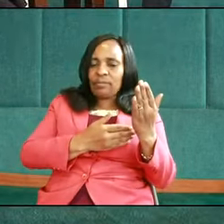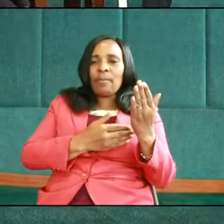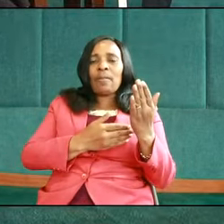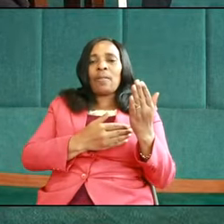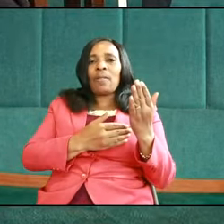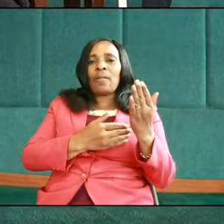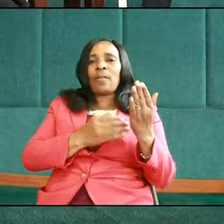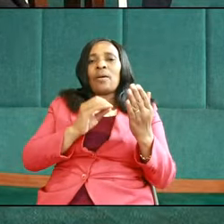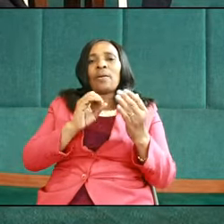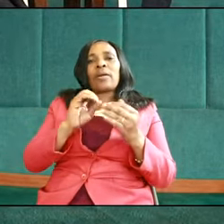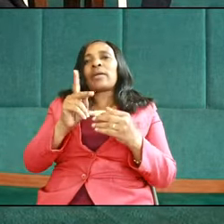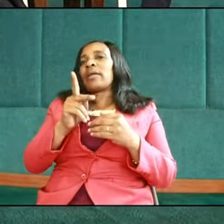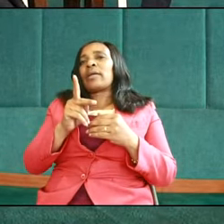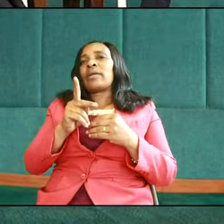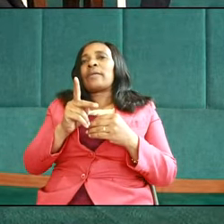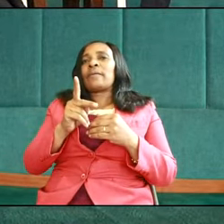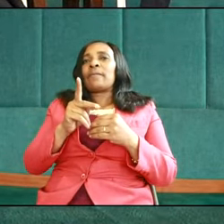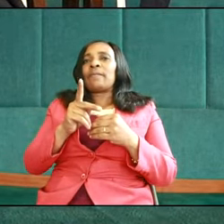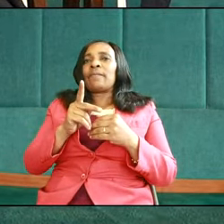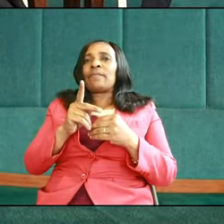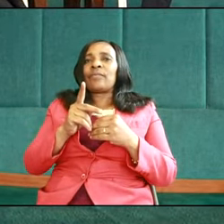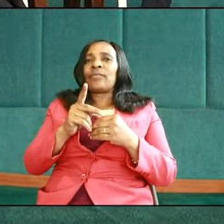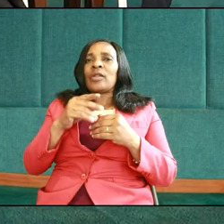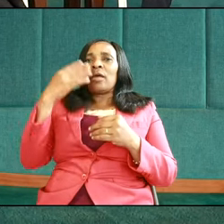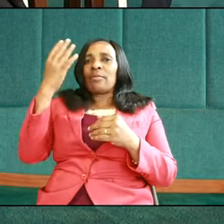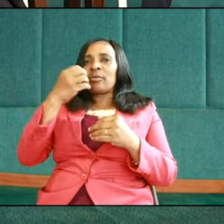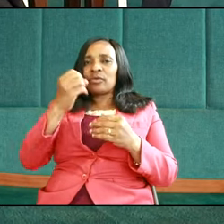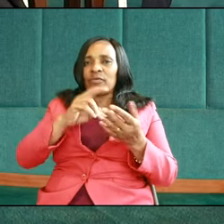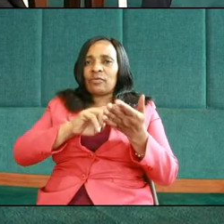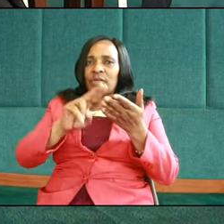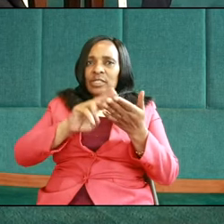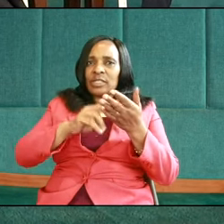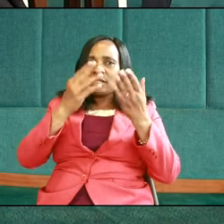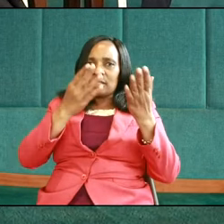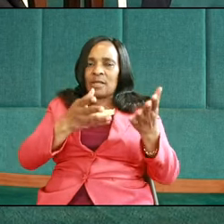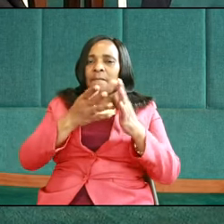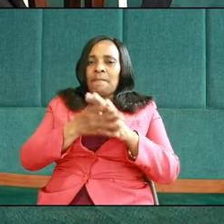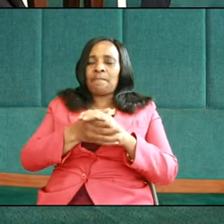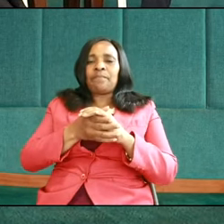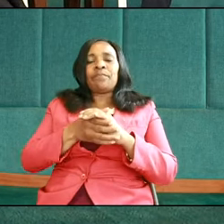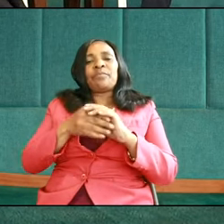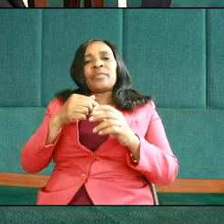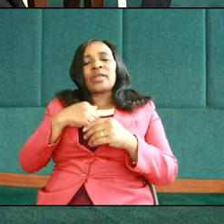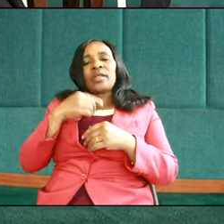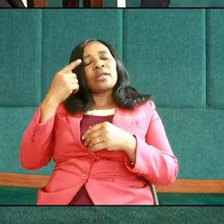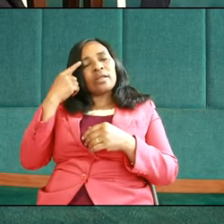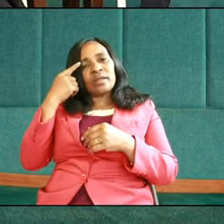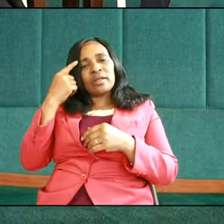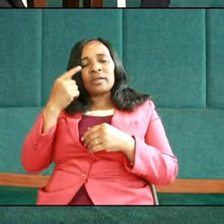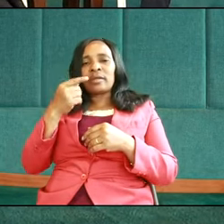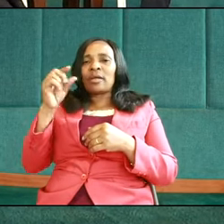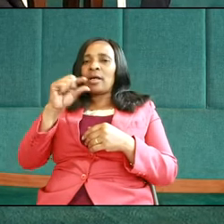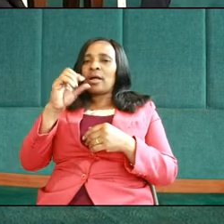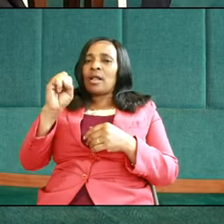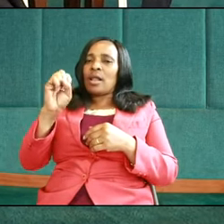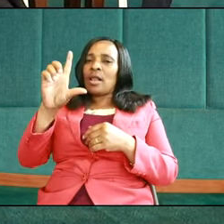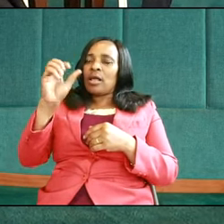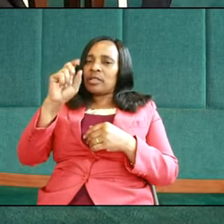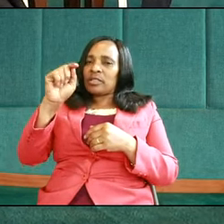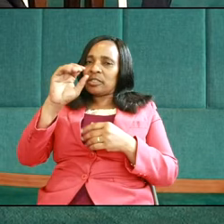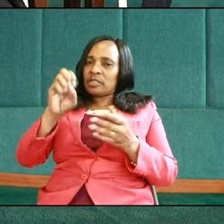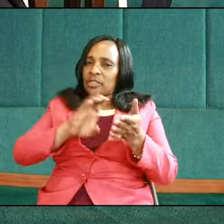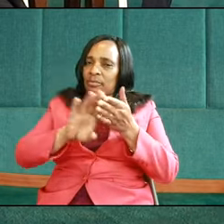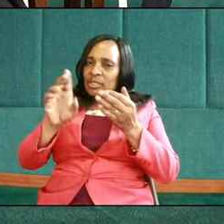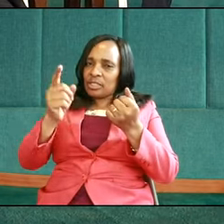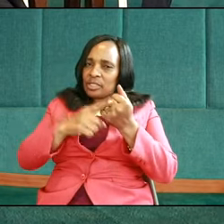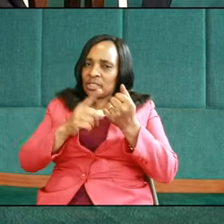Okay. Okay, beautiful verses here. I think Galatians chapter 6, verse 7 and